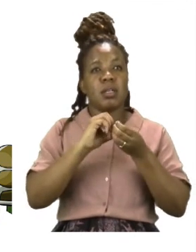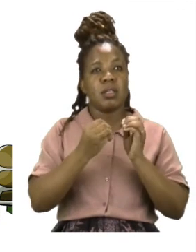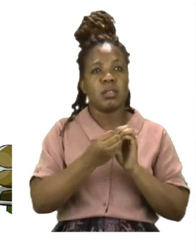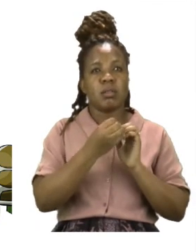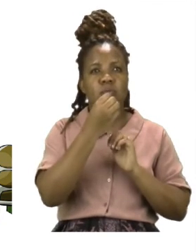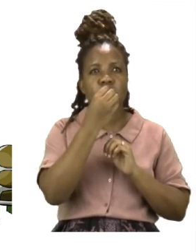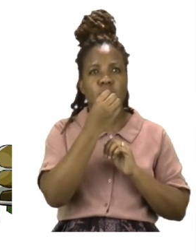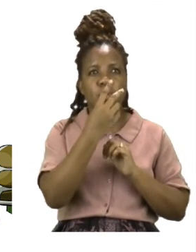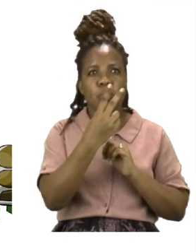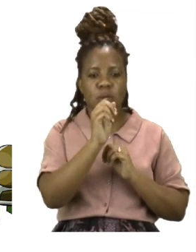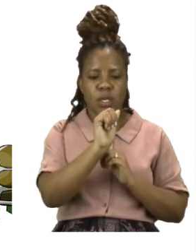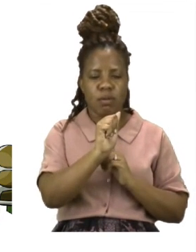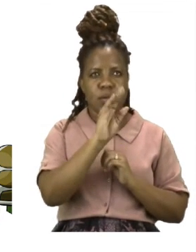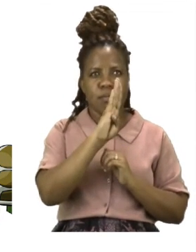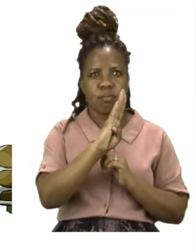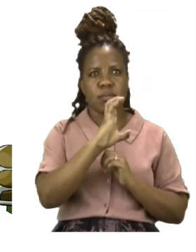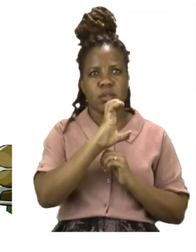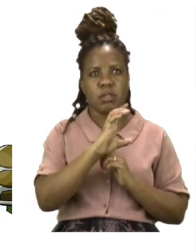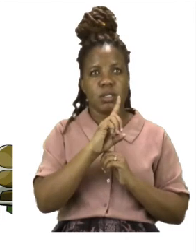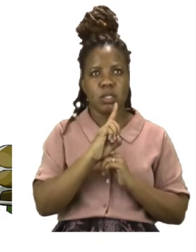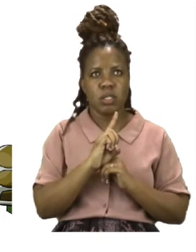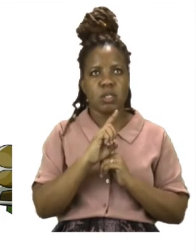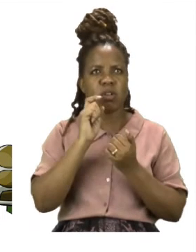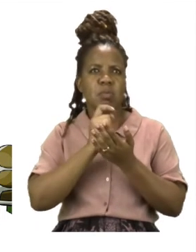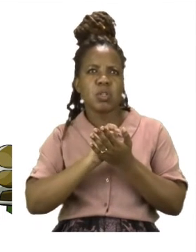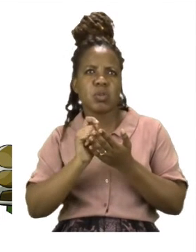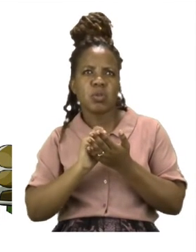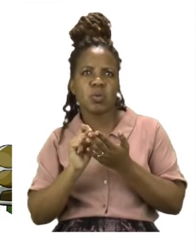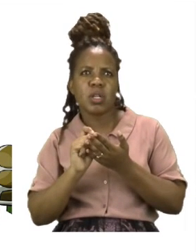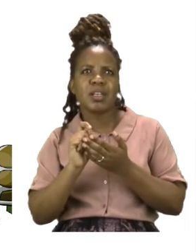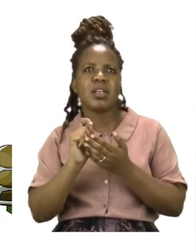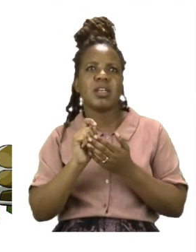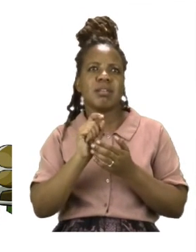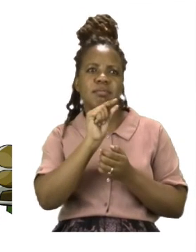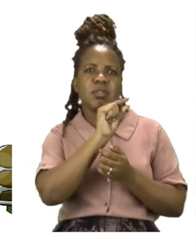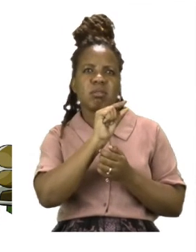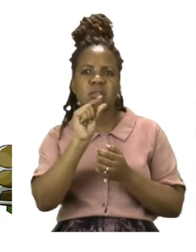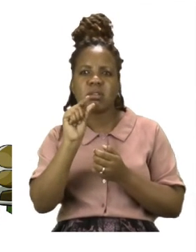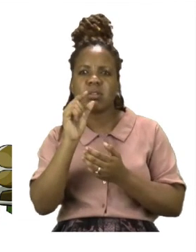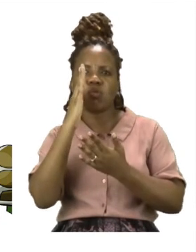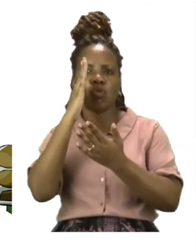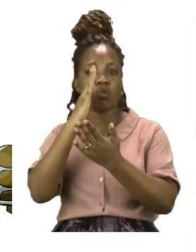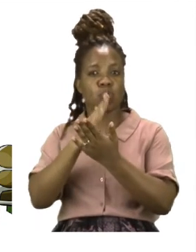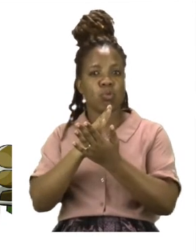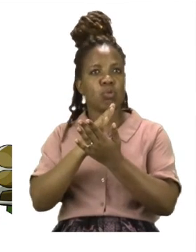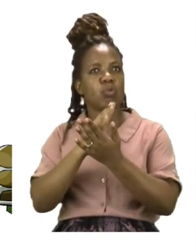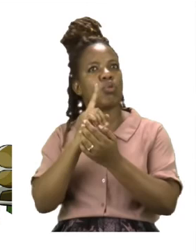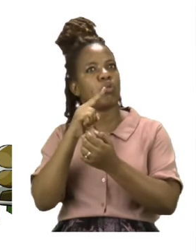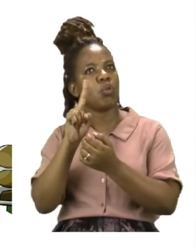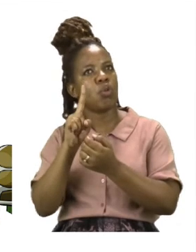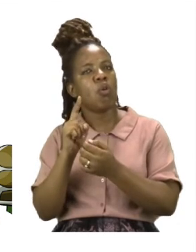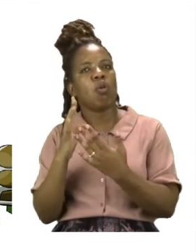and D, you are either going to write true or you are going to write